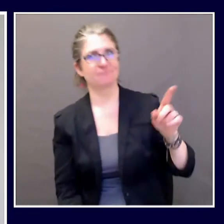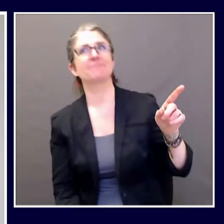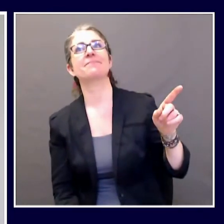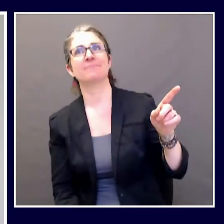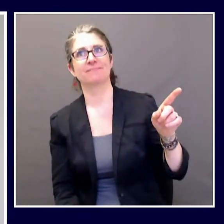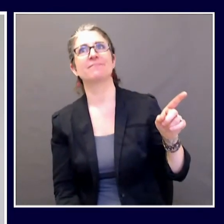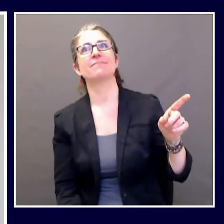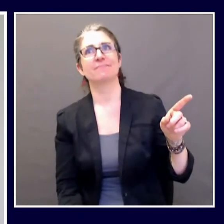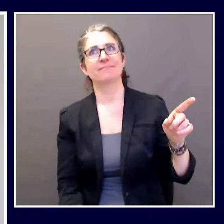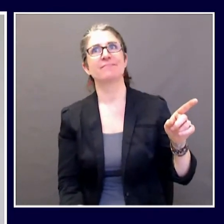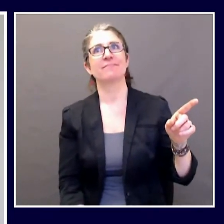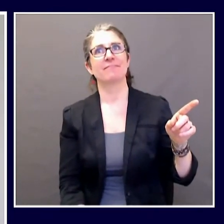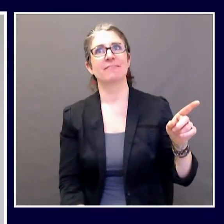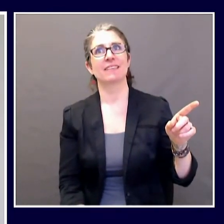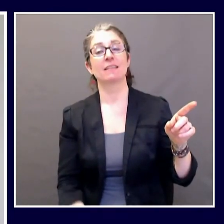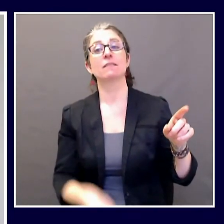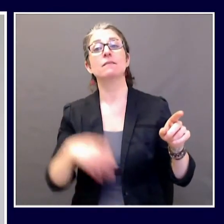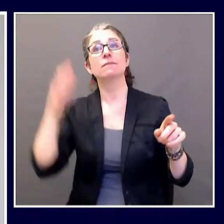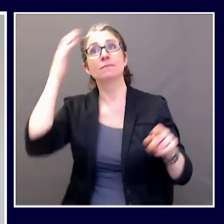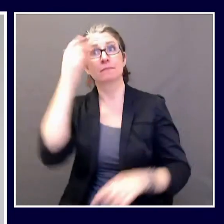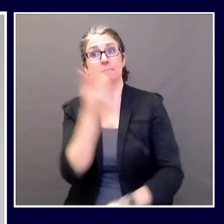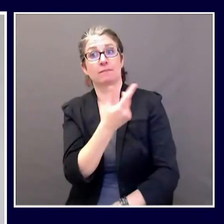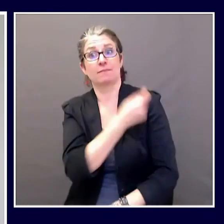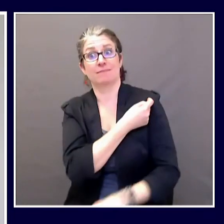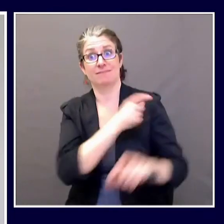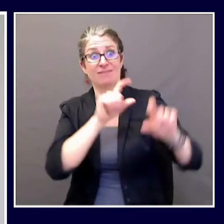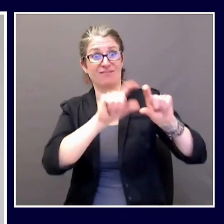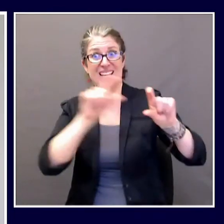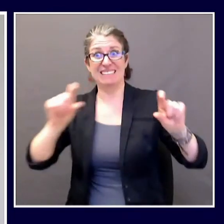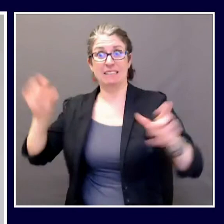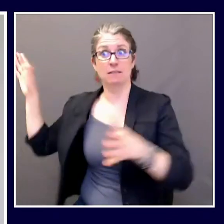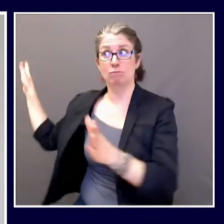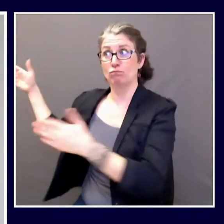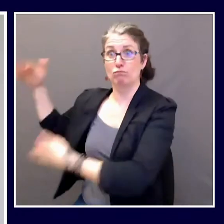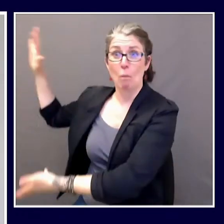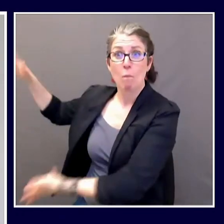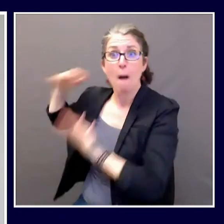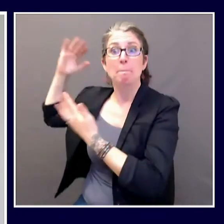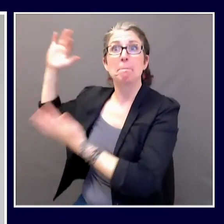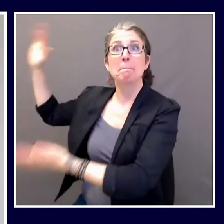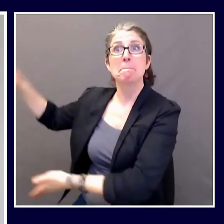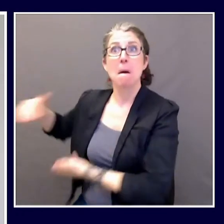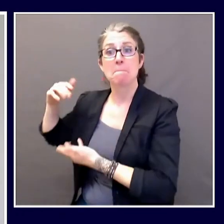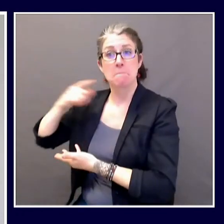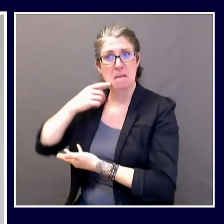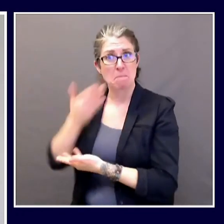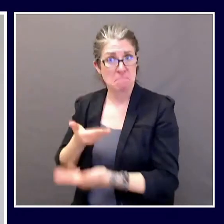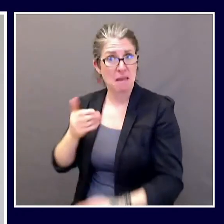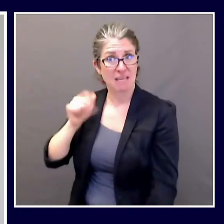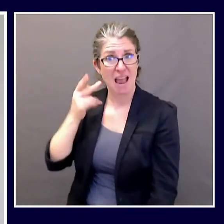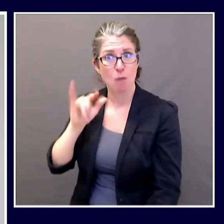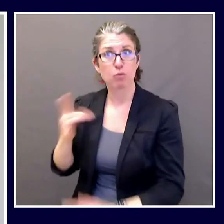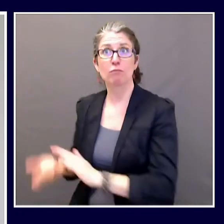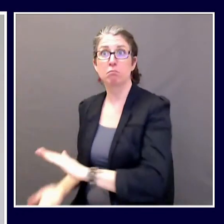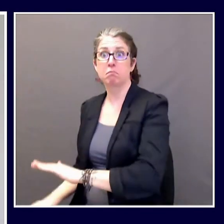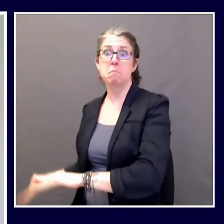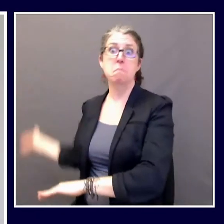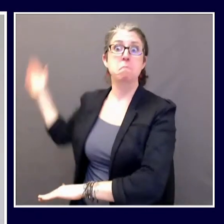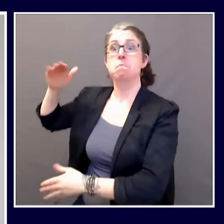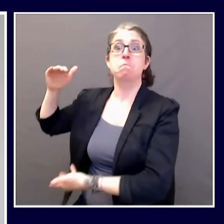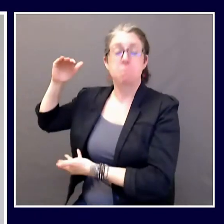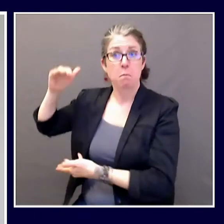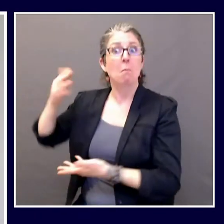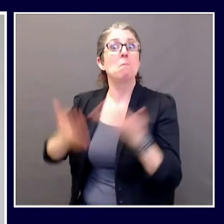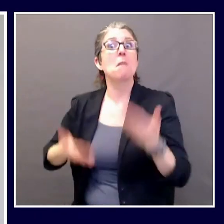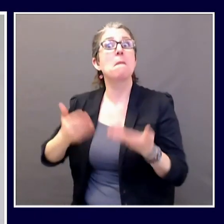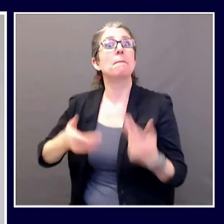available and the projected expansion to people 50 years and up becomes what the